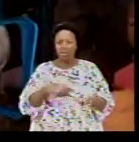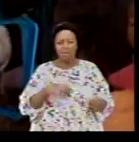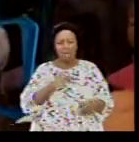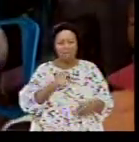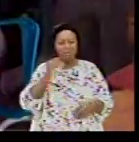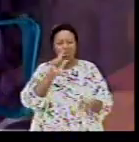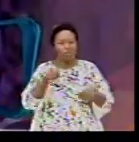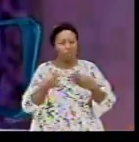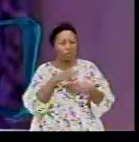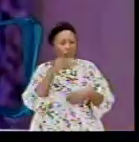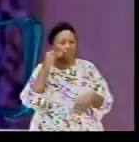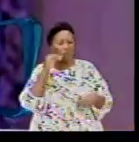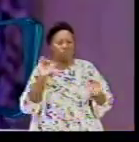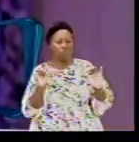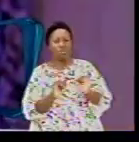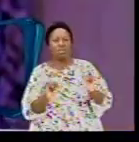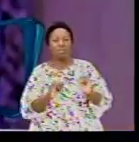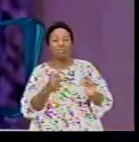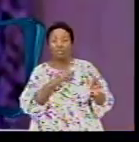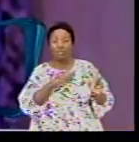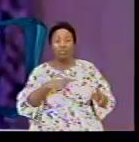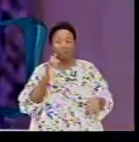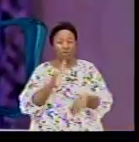The Lord will touch you.